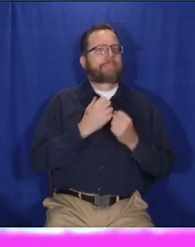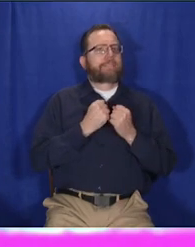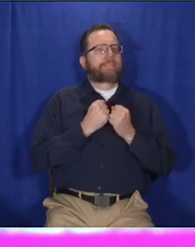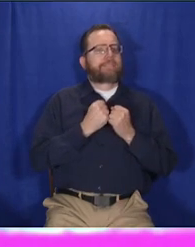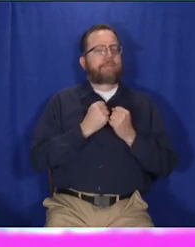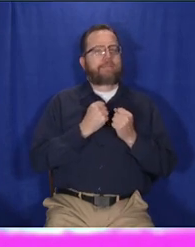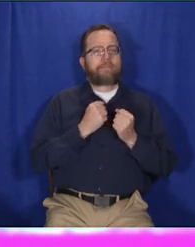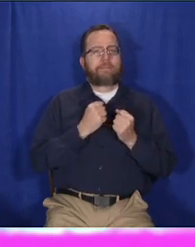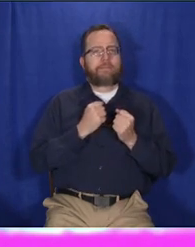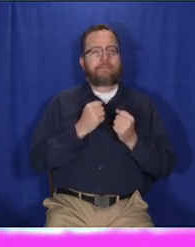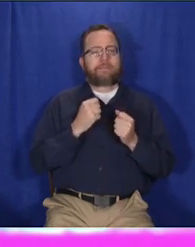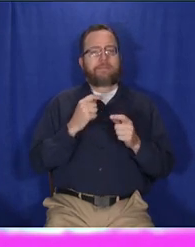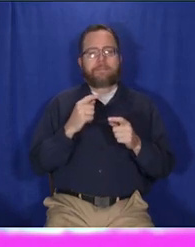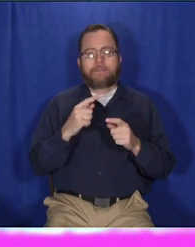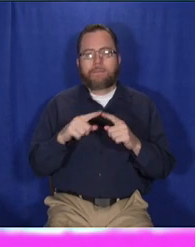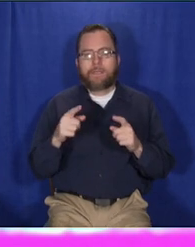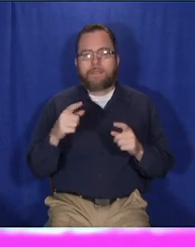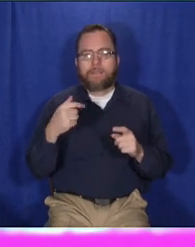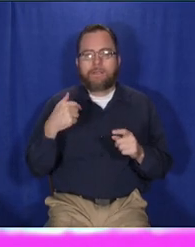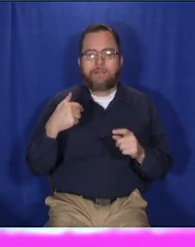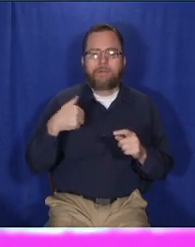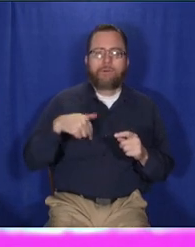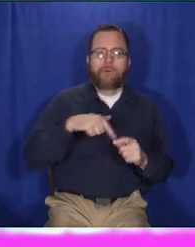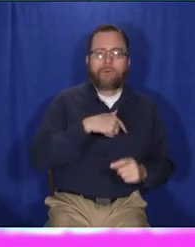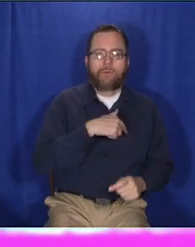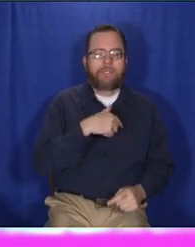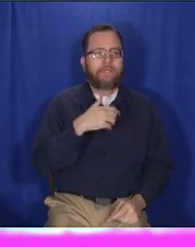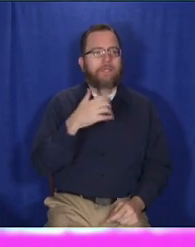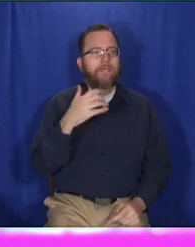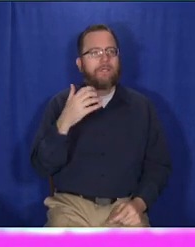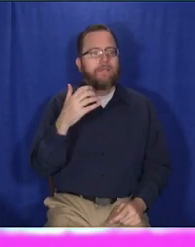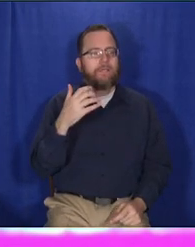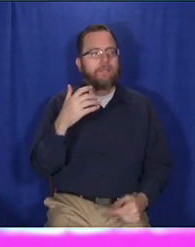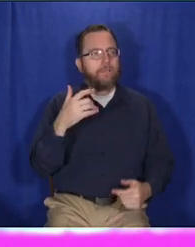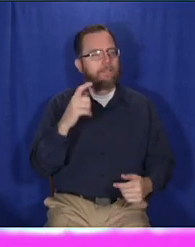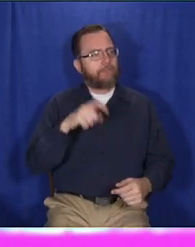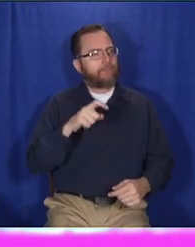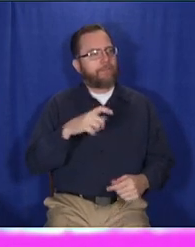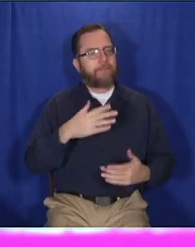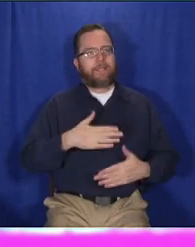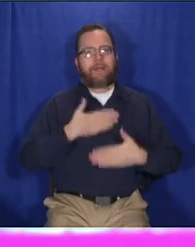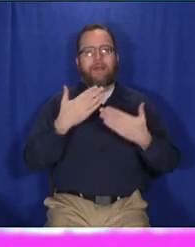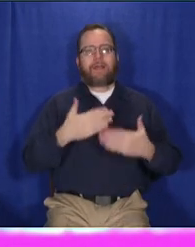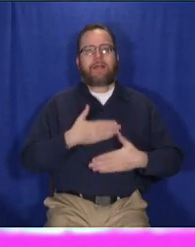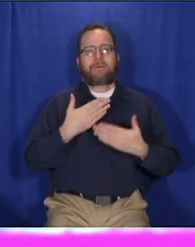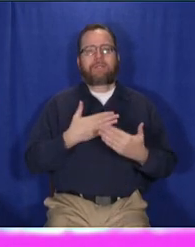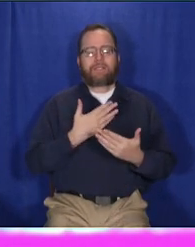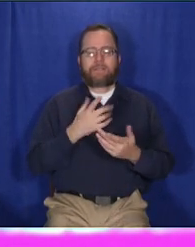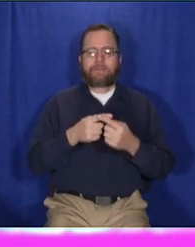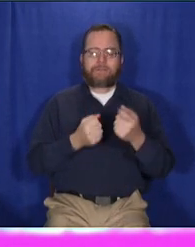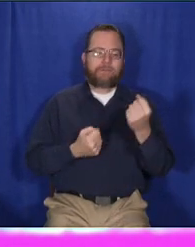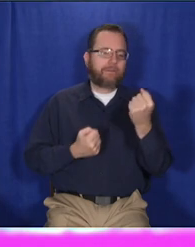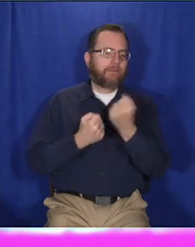us earnestly for the favor of taking part in the relief of the saints."